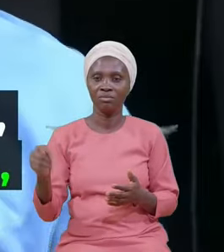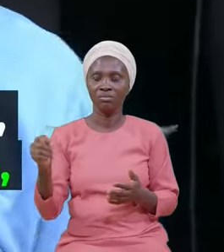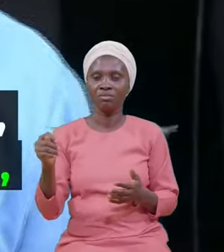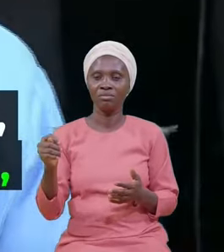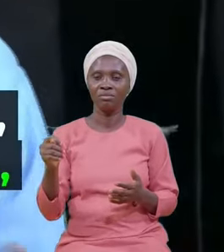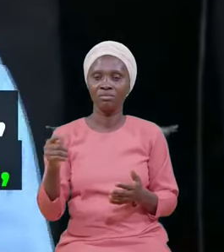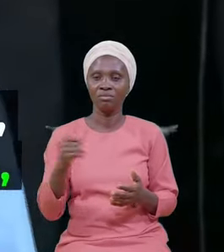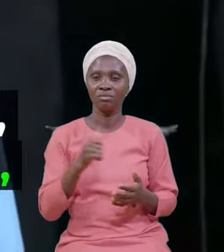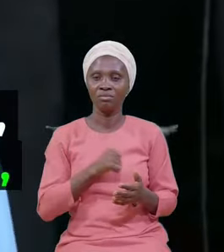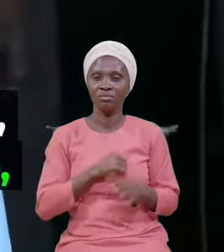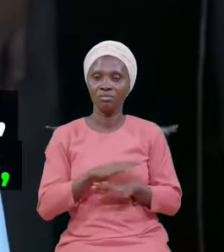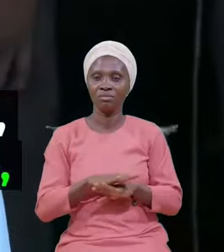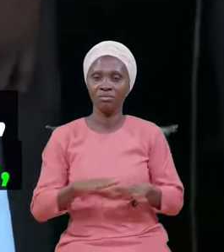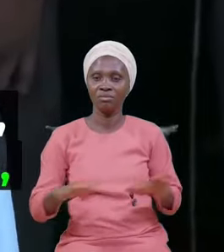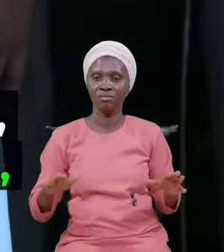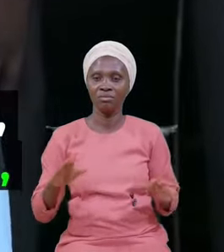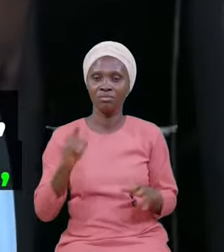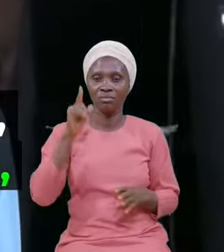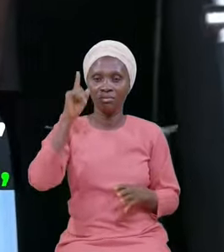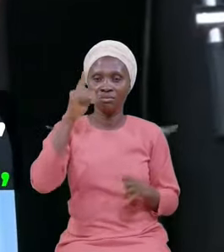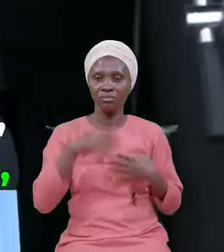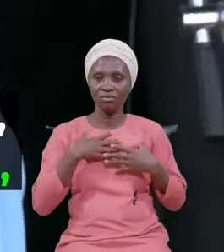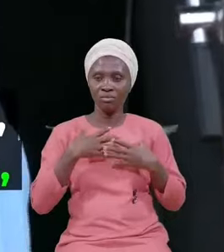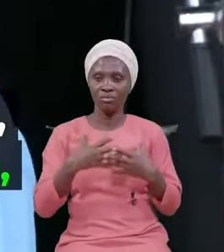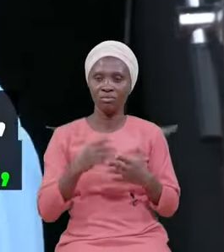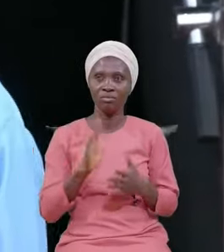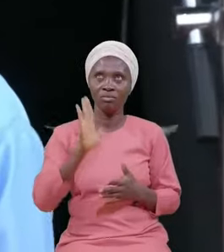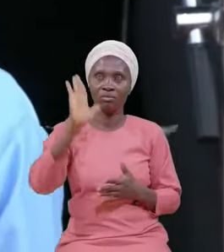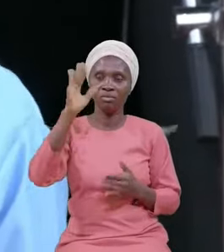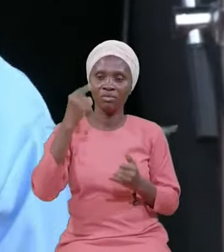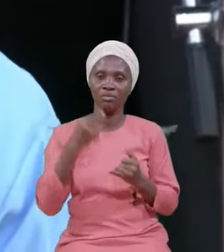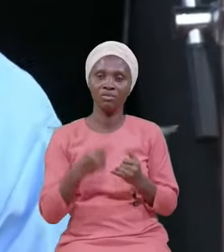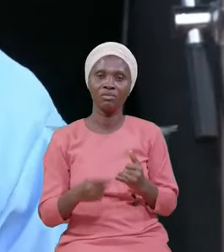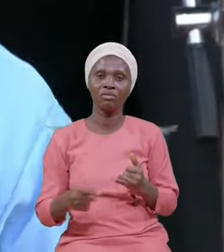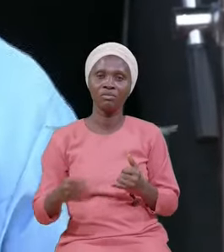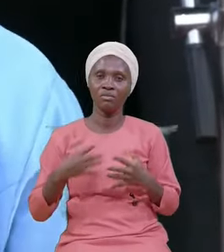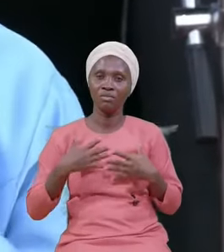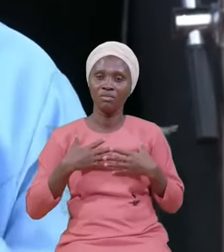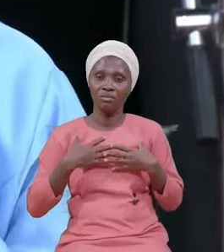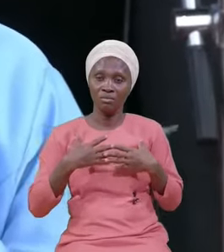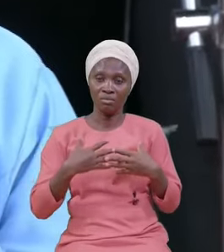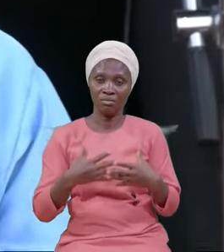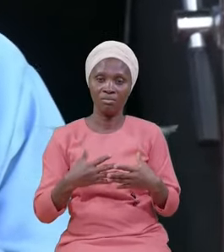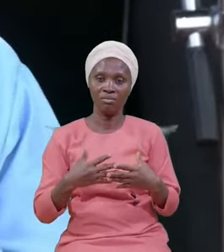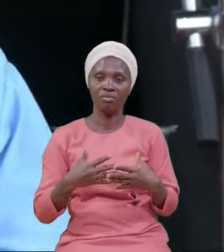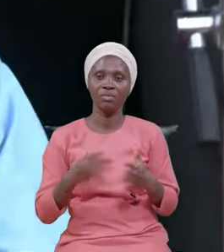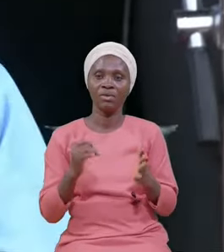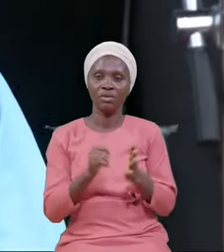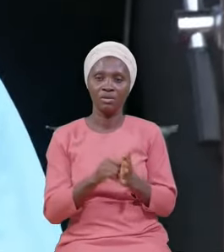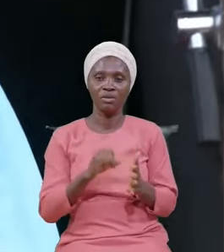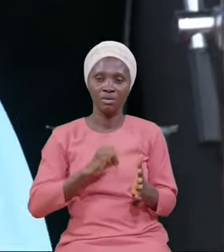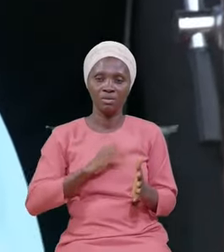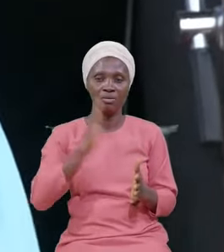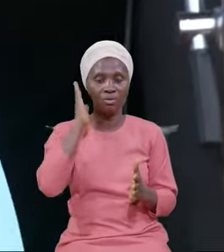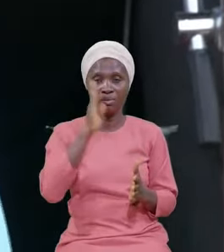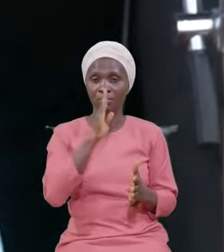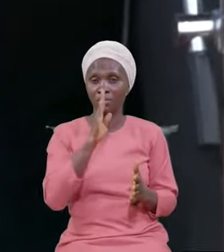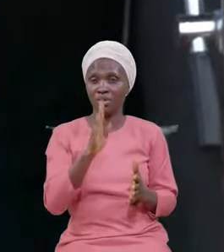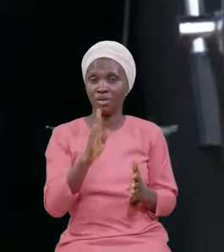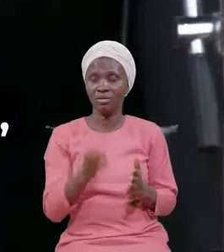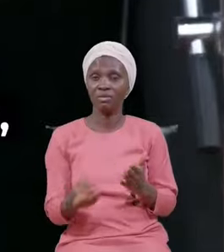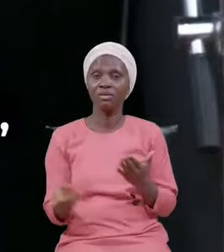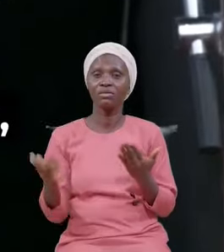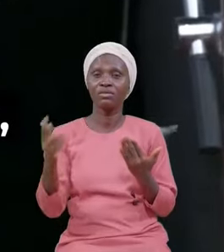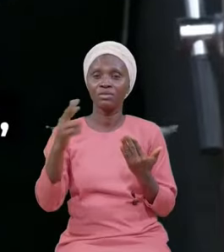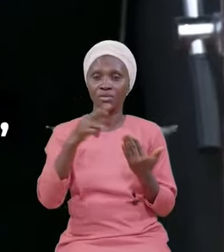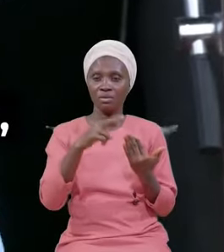bore he breed his final breath that I would be